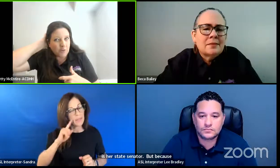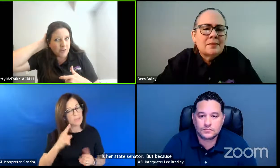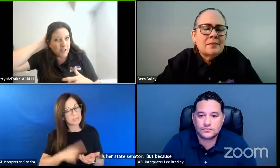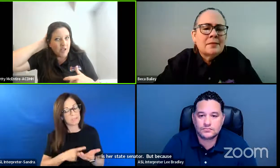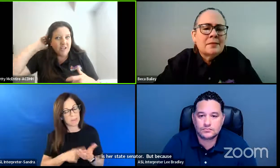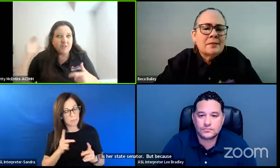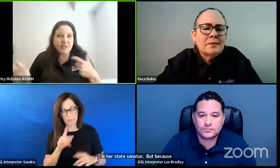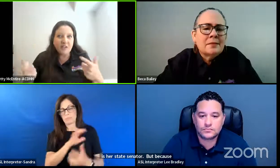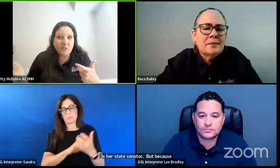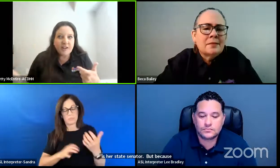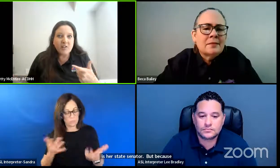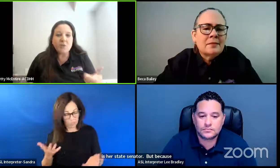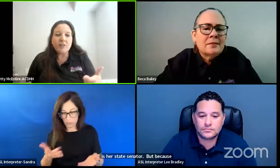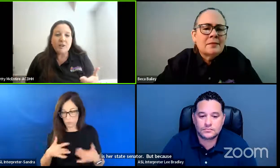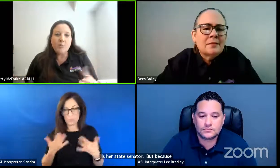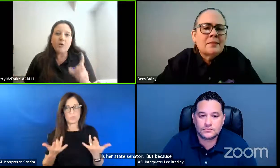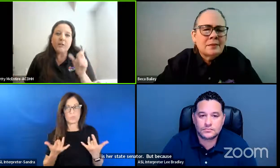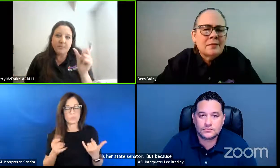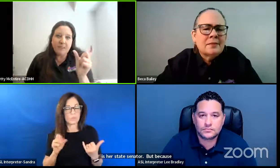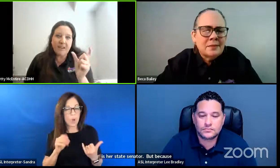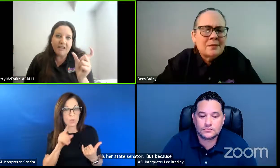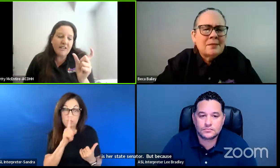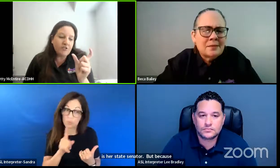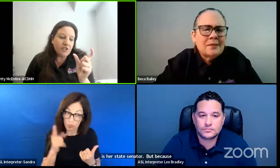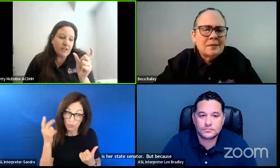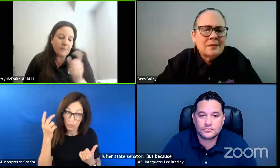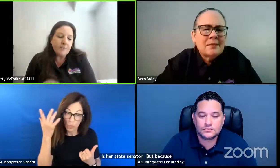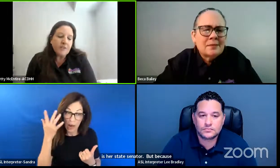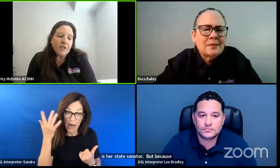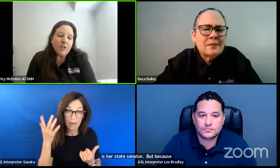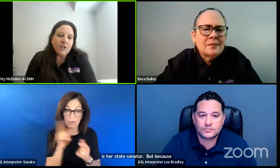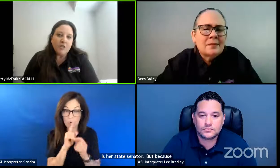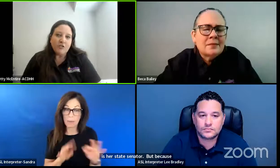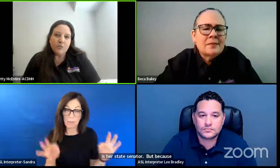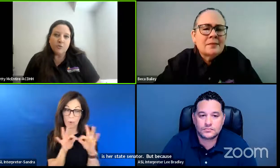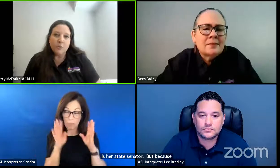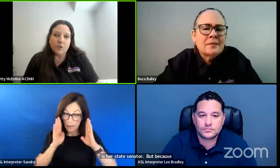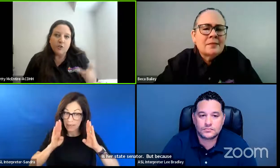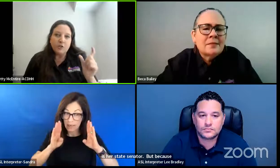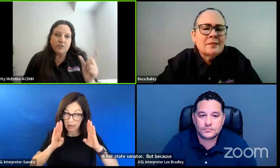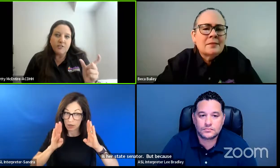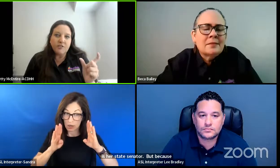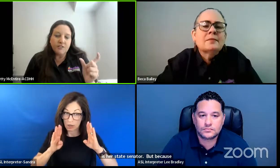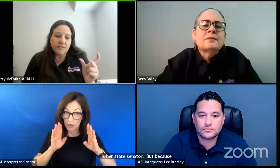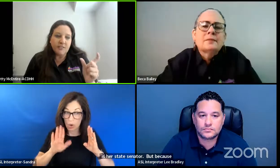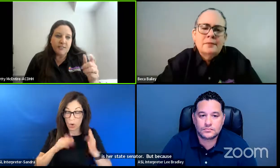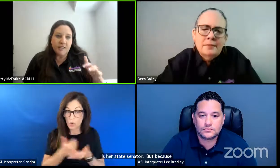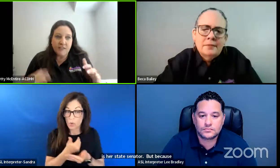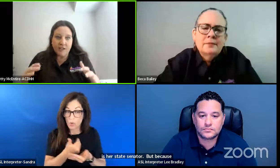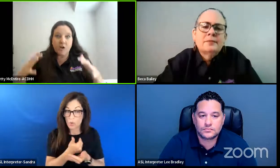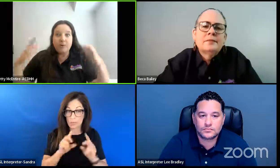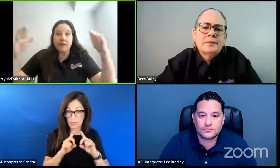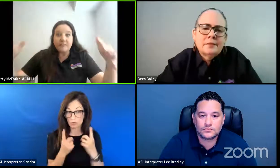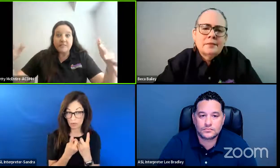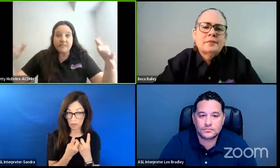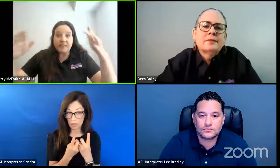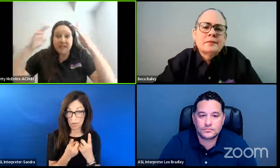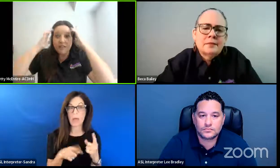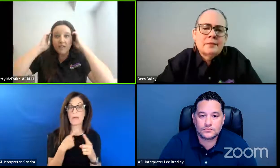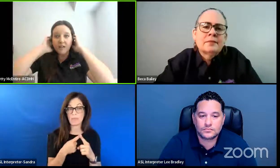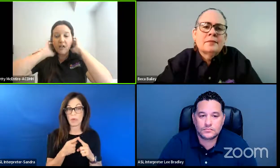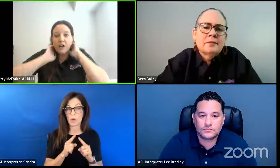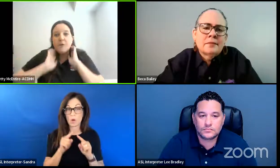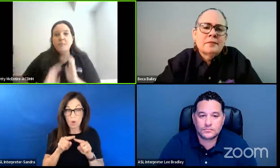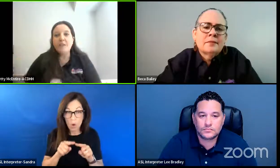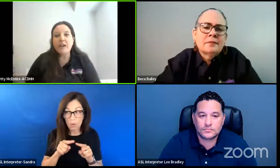confuses folks. So that's why it's really important to pay attention to what your new district is, and then go out and